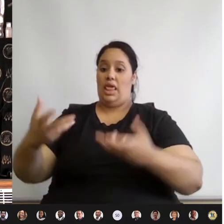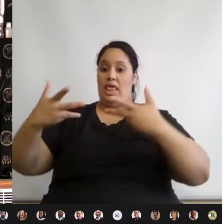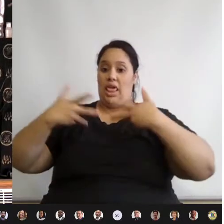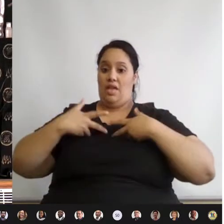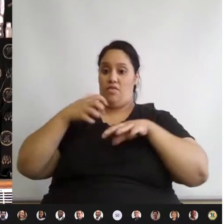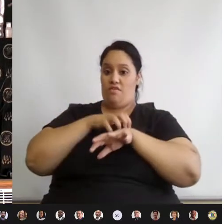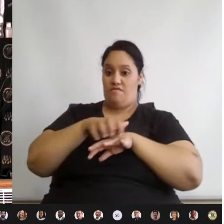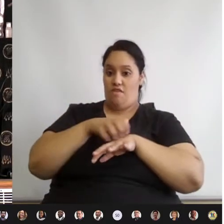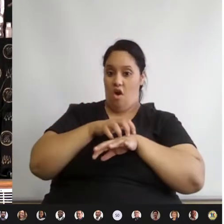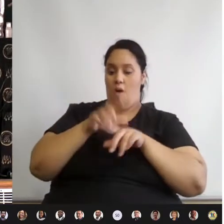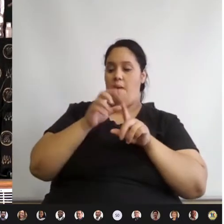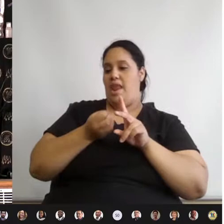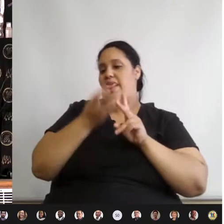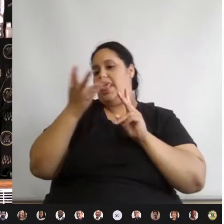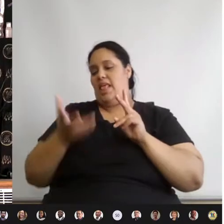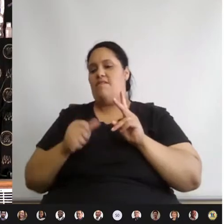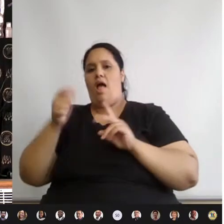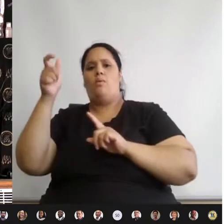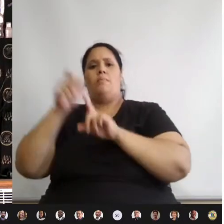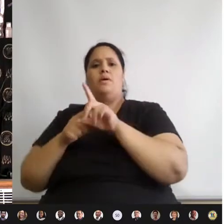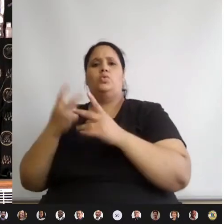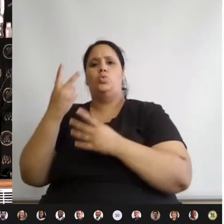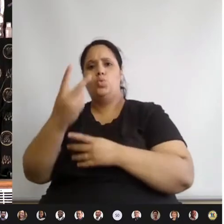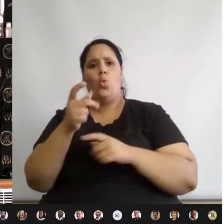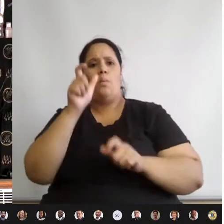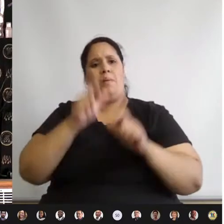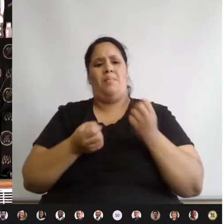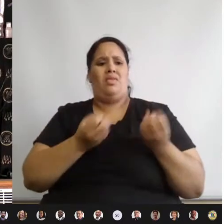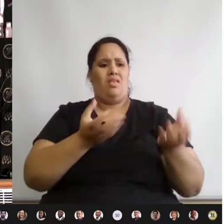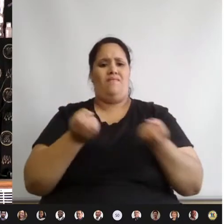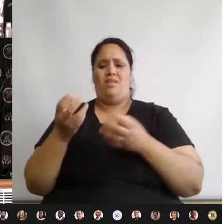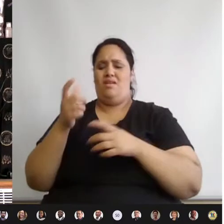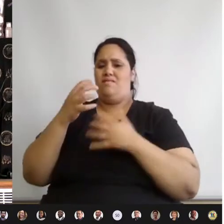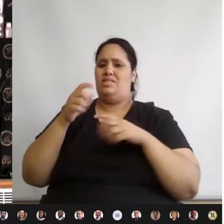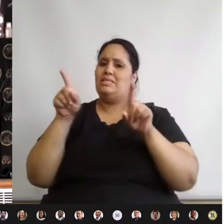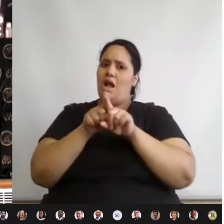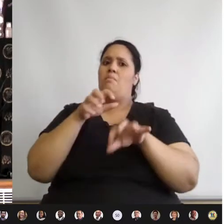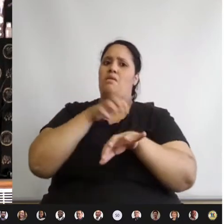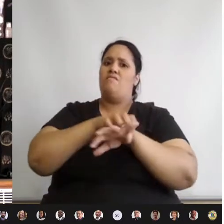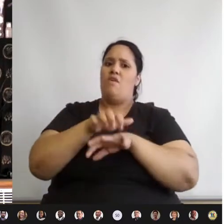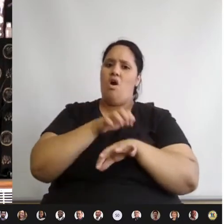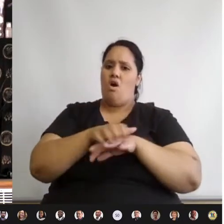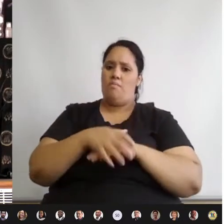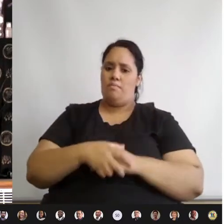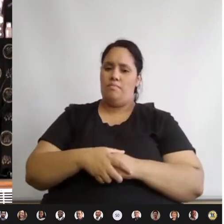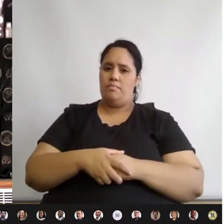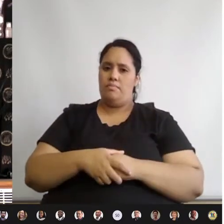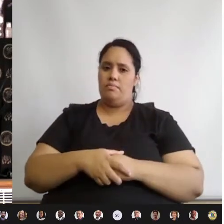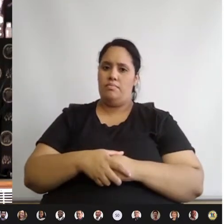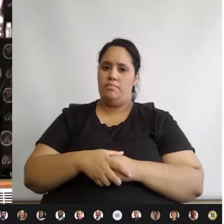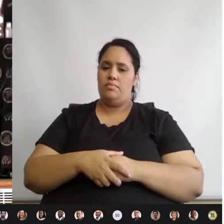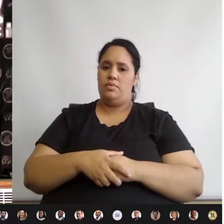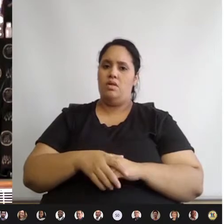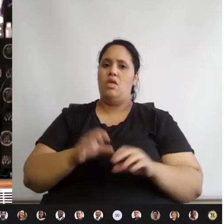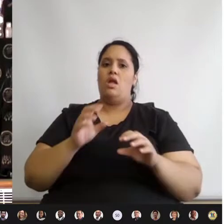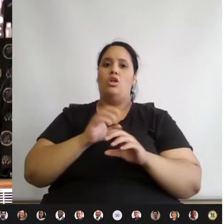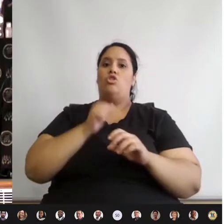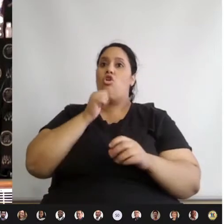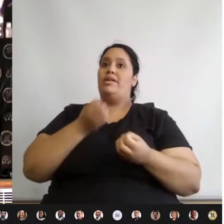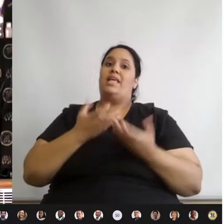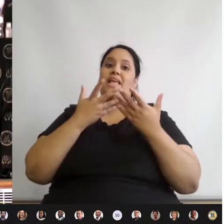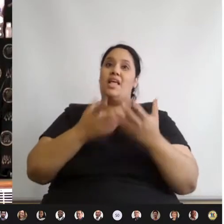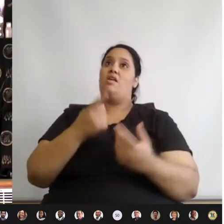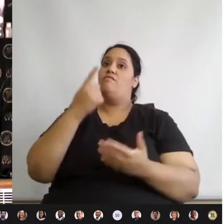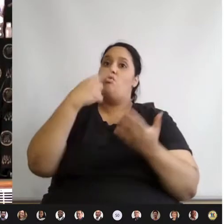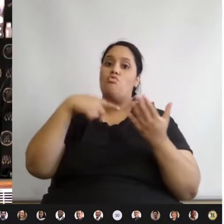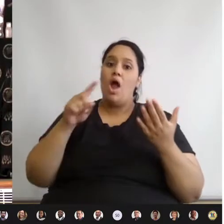else the farm, two people. And then after that, without giving them rights, without giving them even a lease document